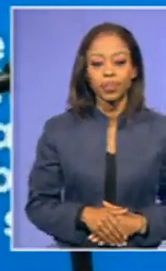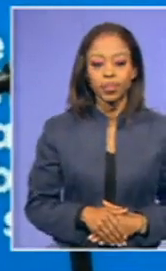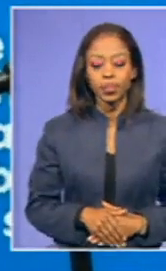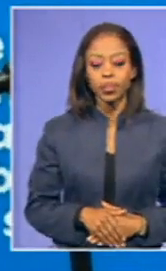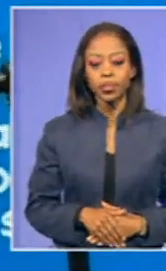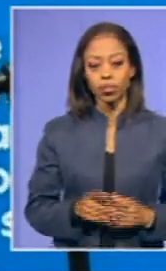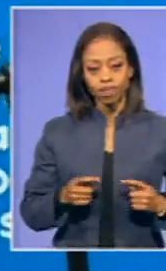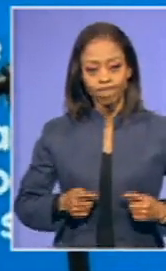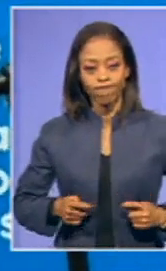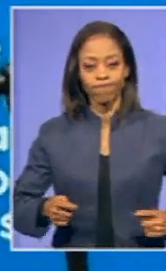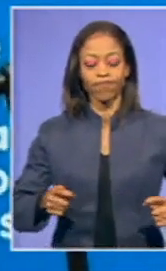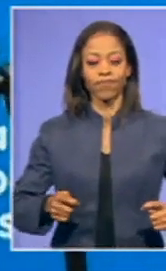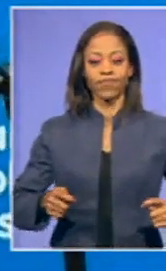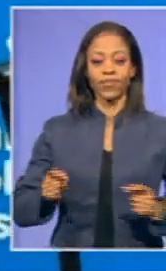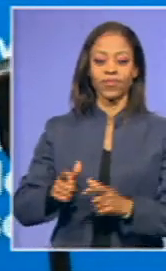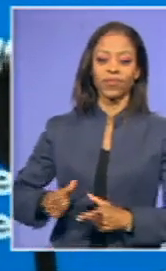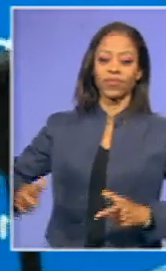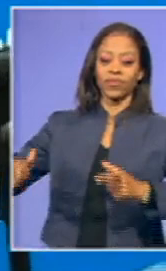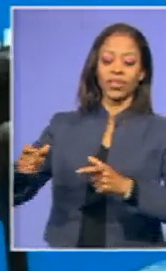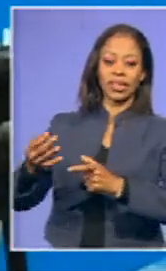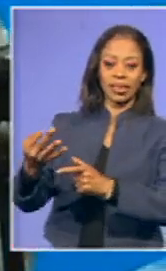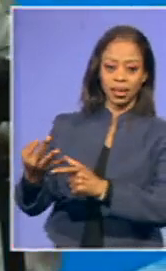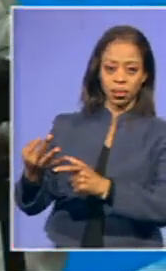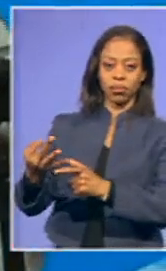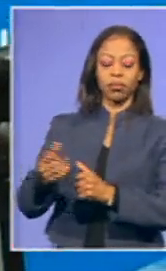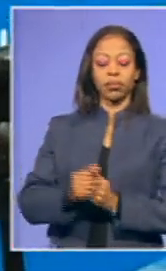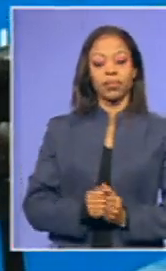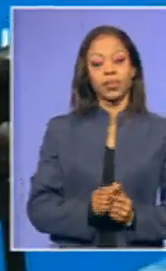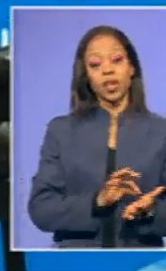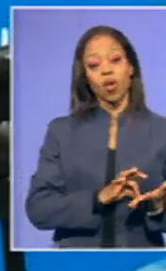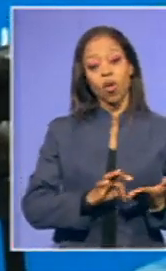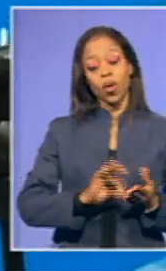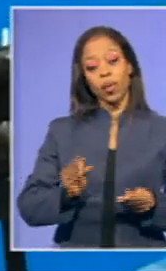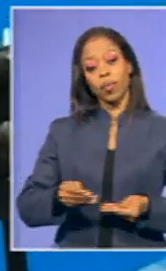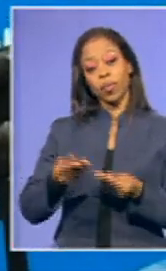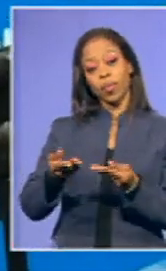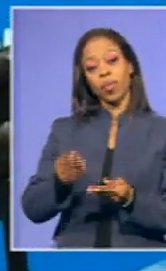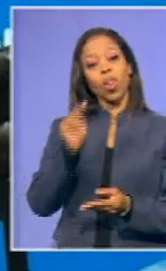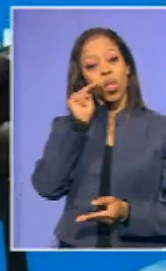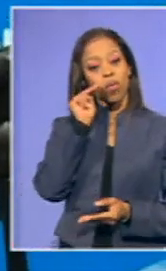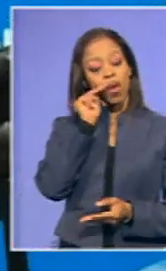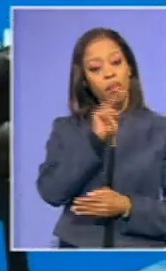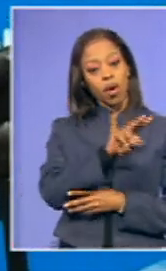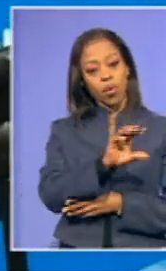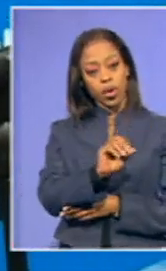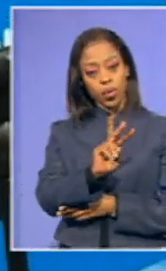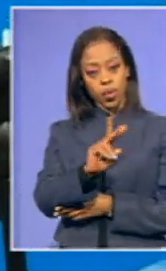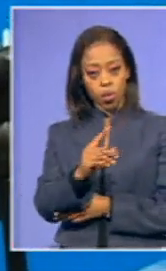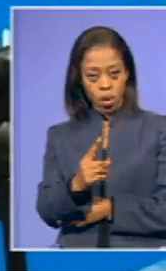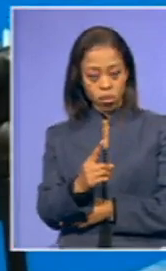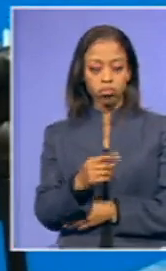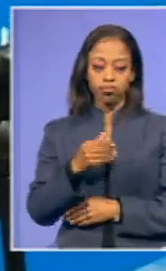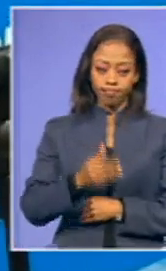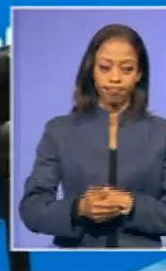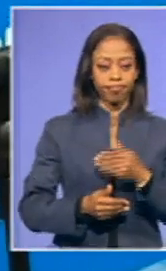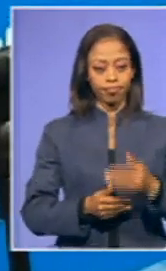the cost for RES 3, estimated cost. The contract was awarded in November 2021, and we went through the